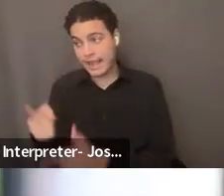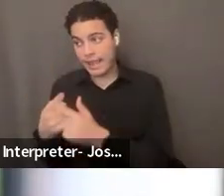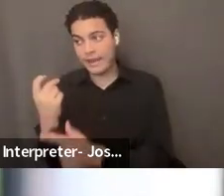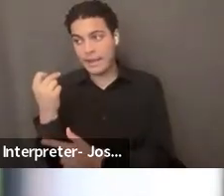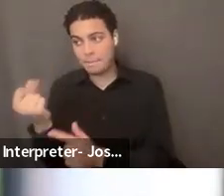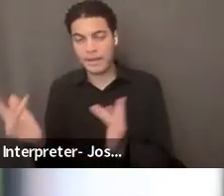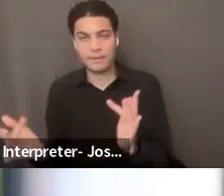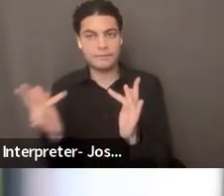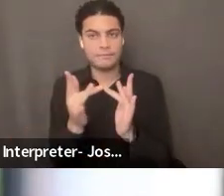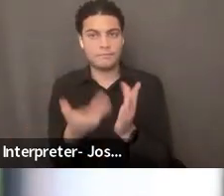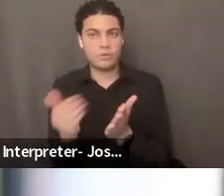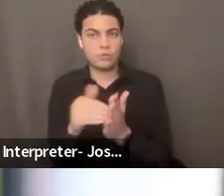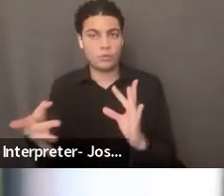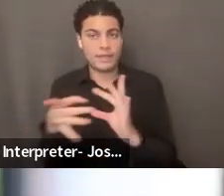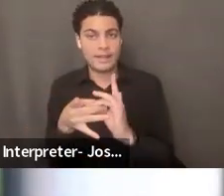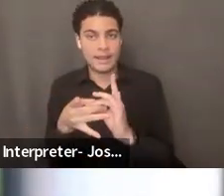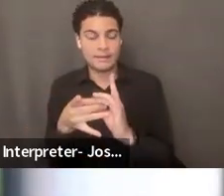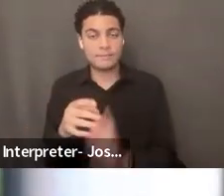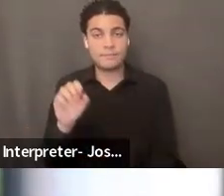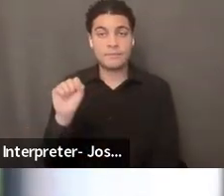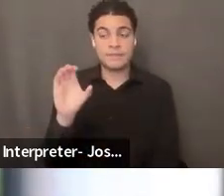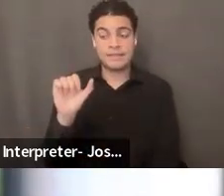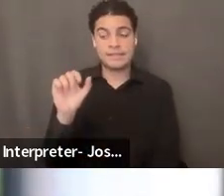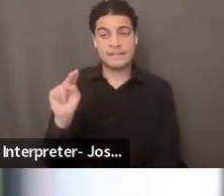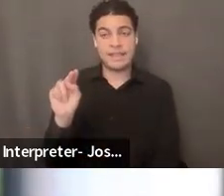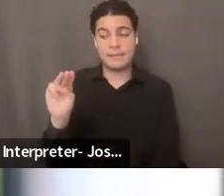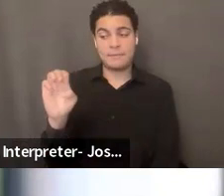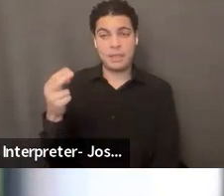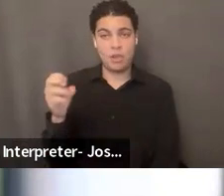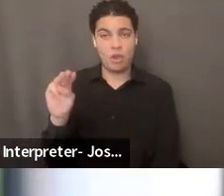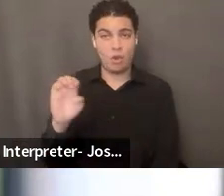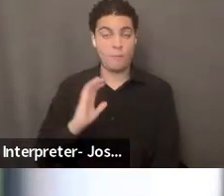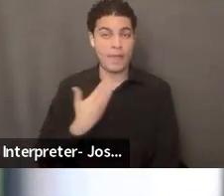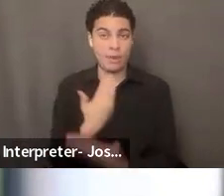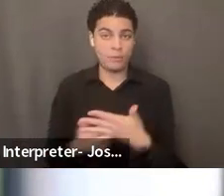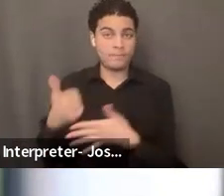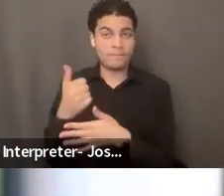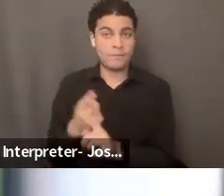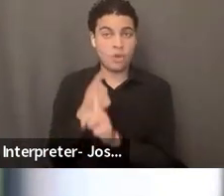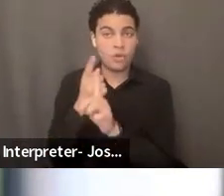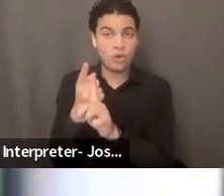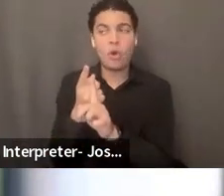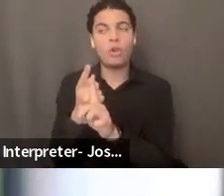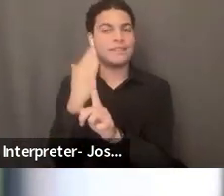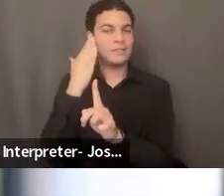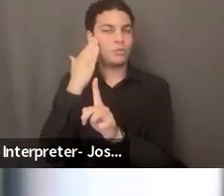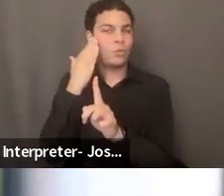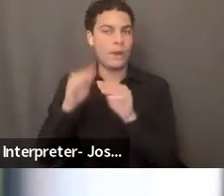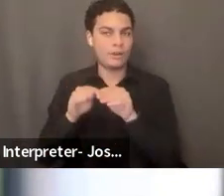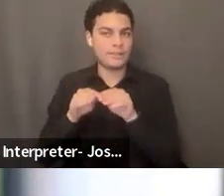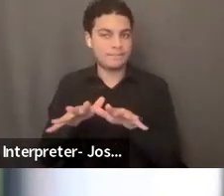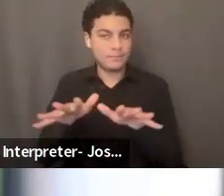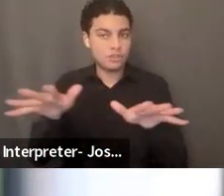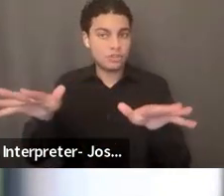goal for ScanMeHome is to continue to spread awareness, continue to get into the media. It's been great to us